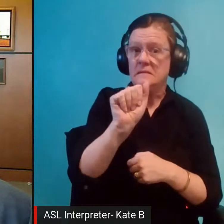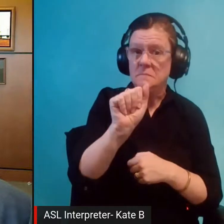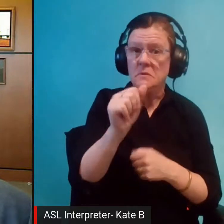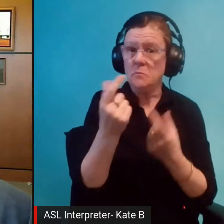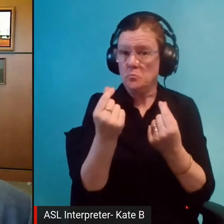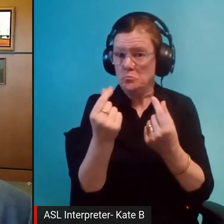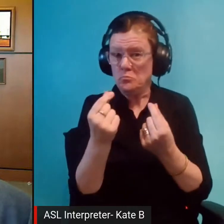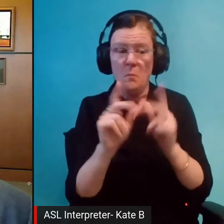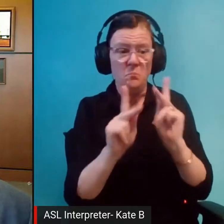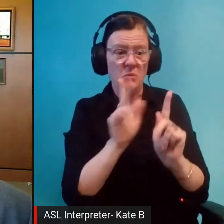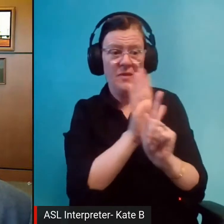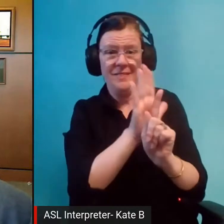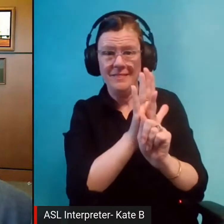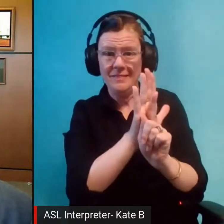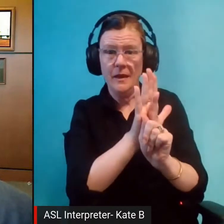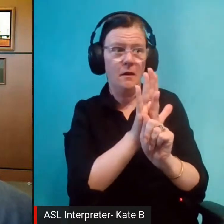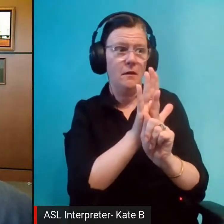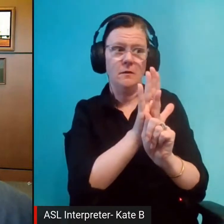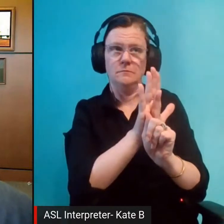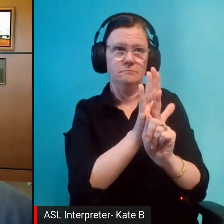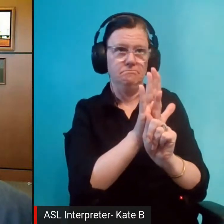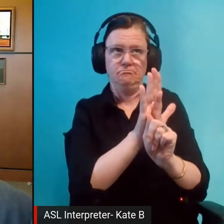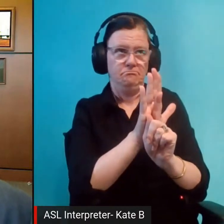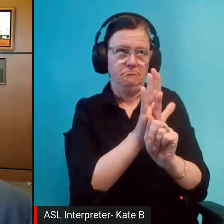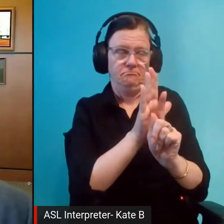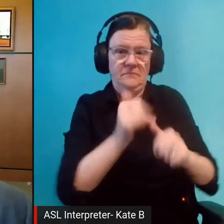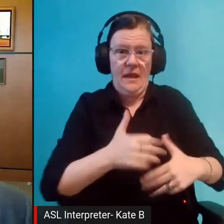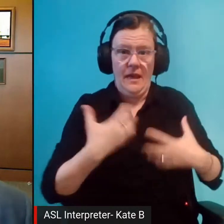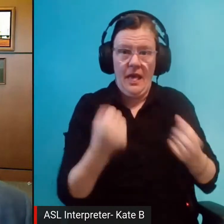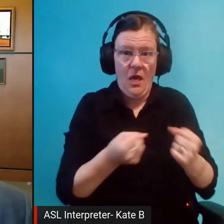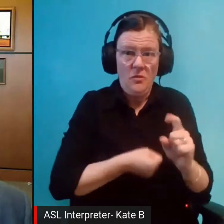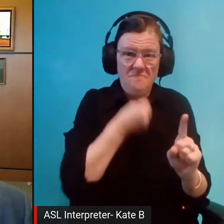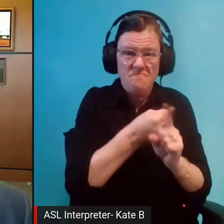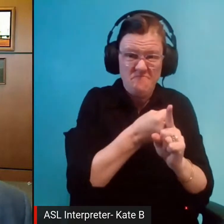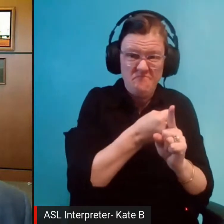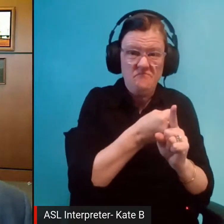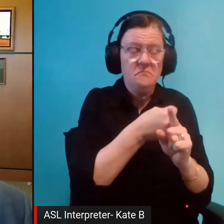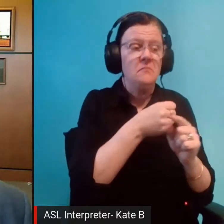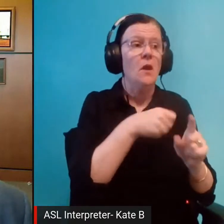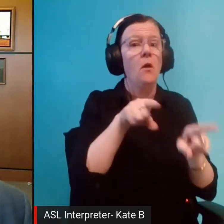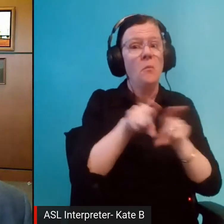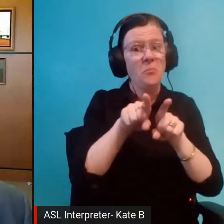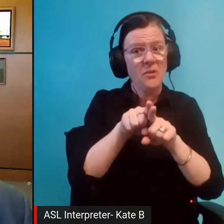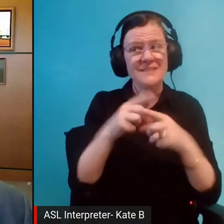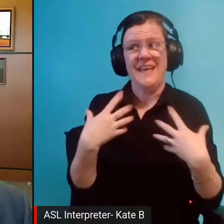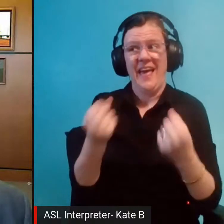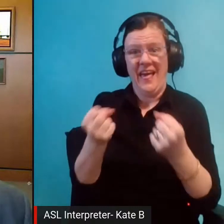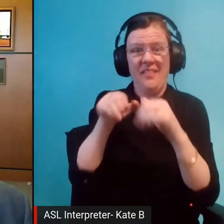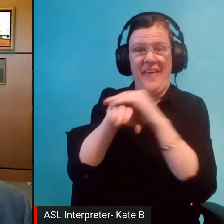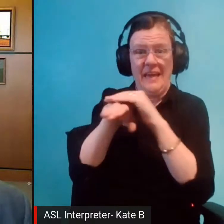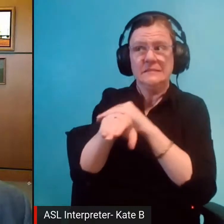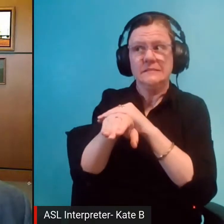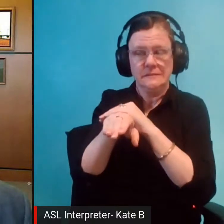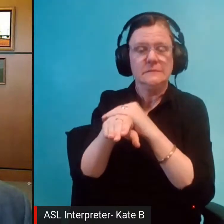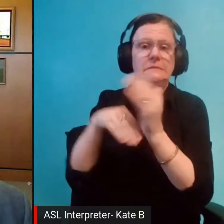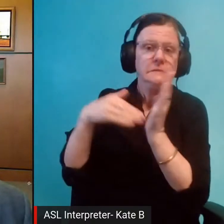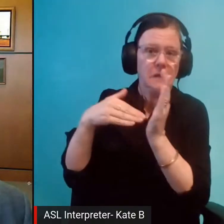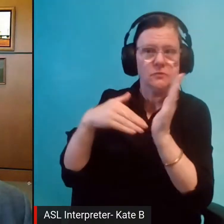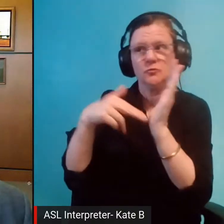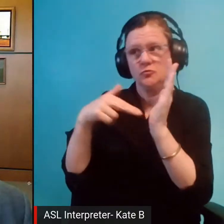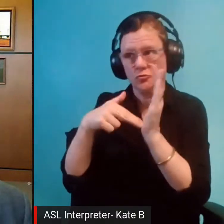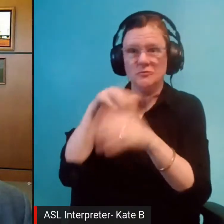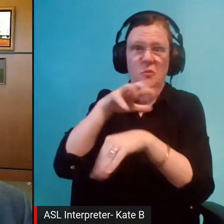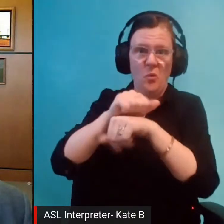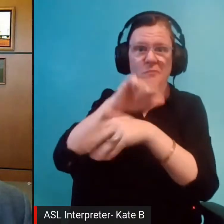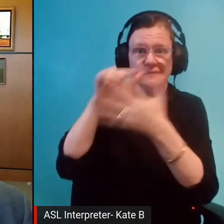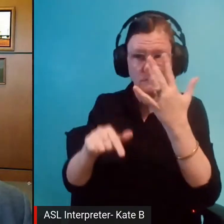individual and also their access to health care. These factors contribute to disparities in this very important and vulnerable